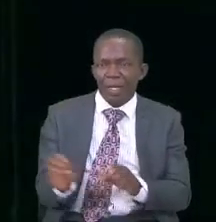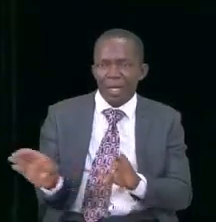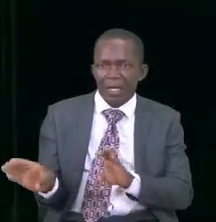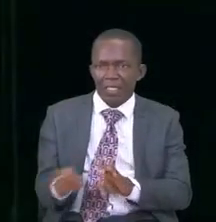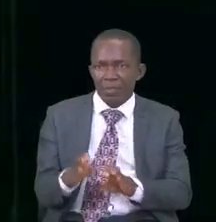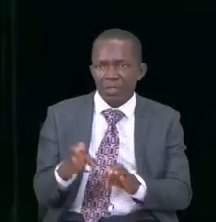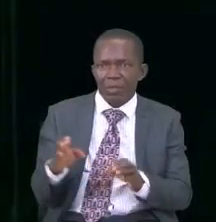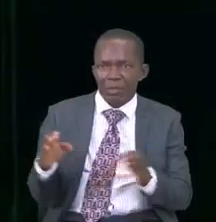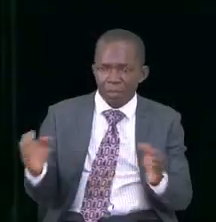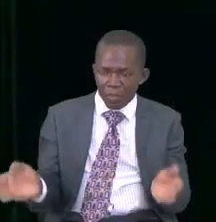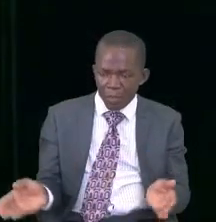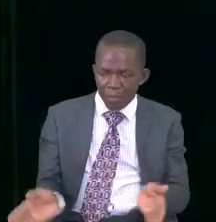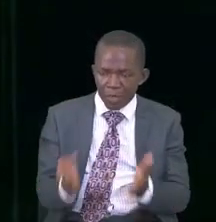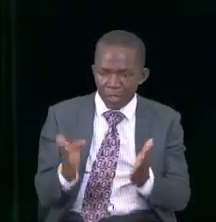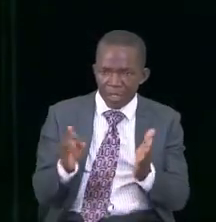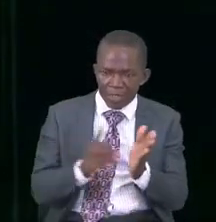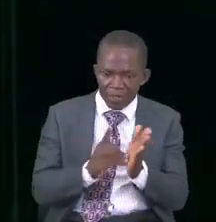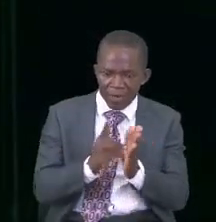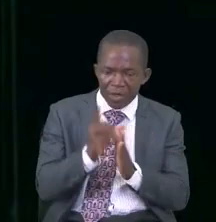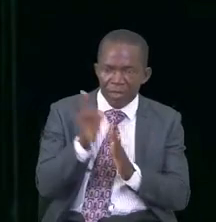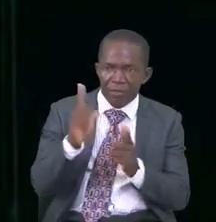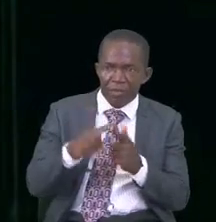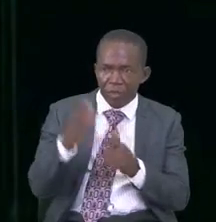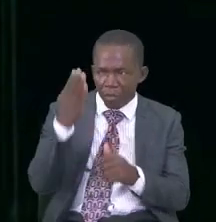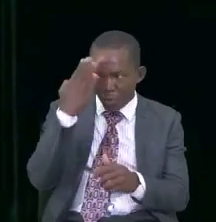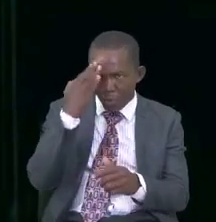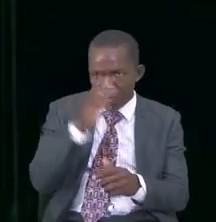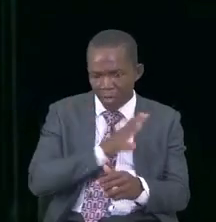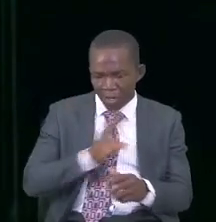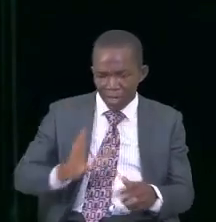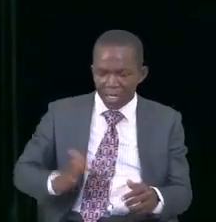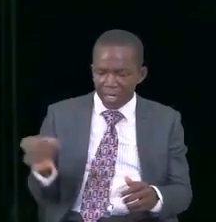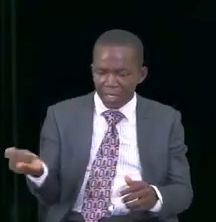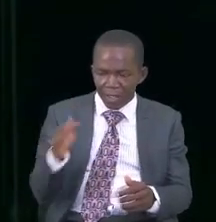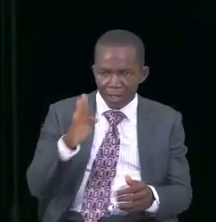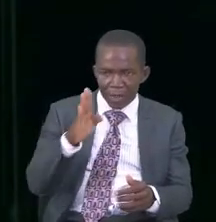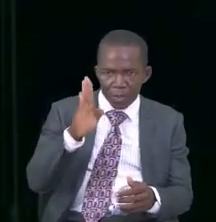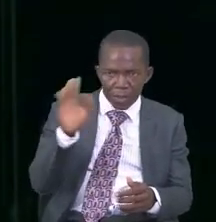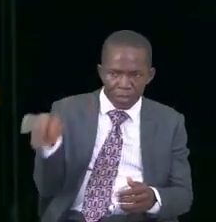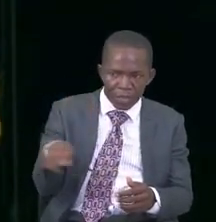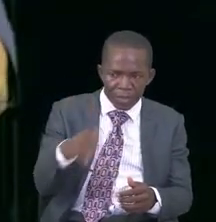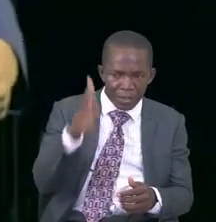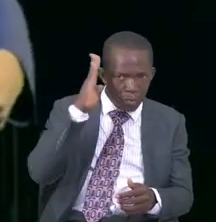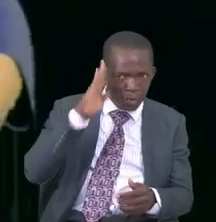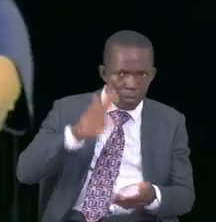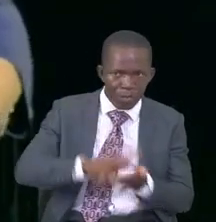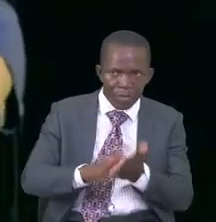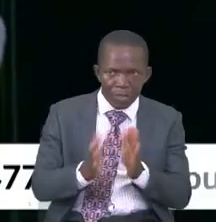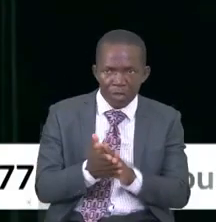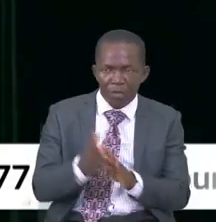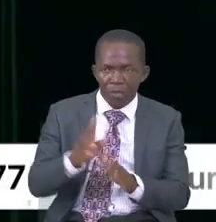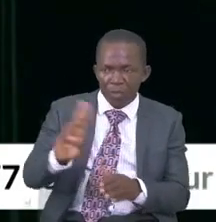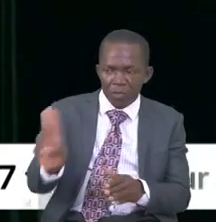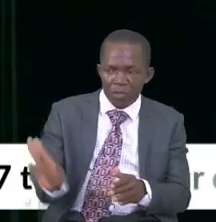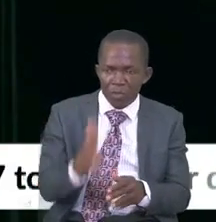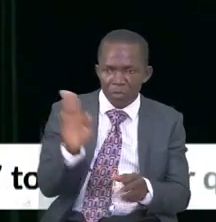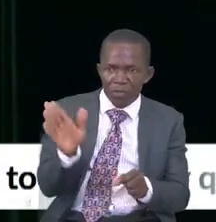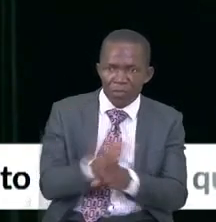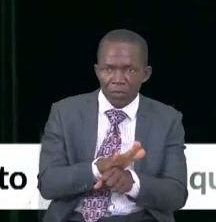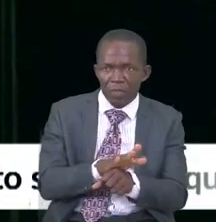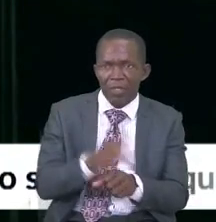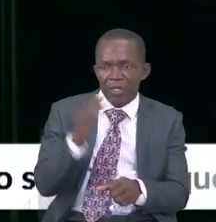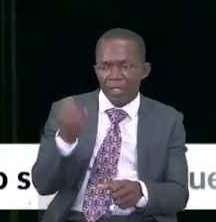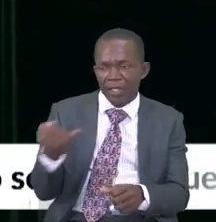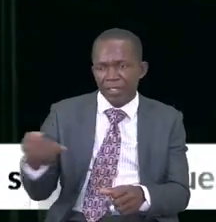them, bring them to know Christ, and then they will become useful instruments. Well, yeah, it goes without saying that Timothy